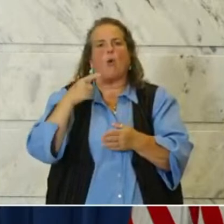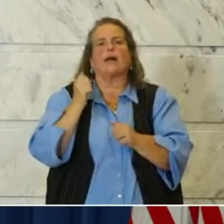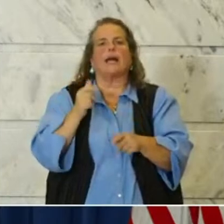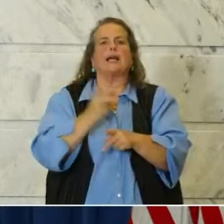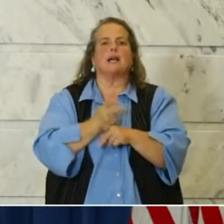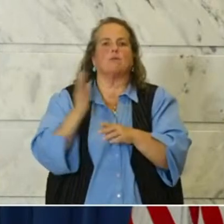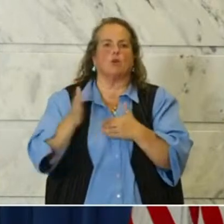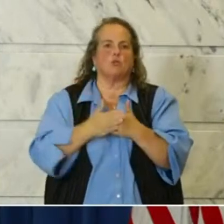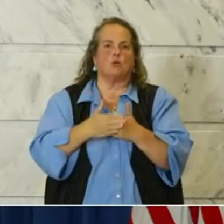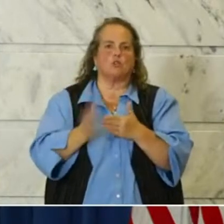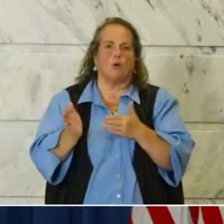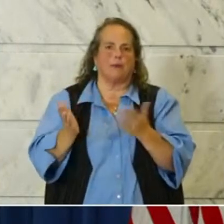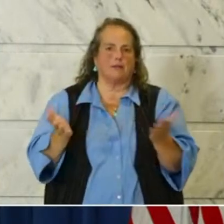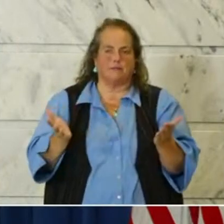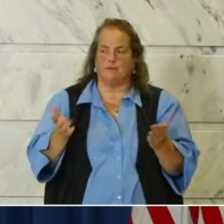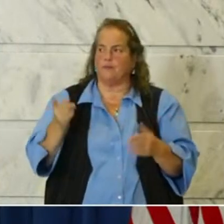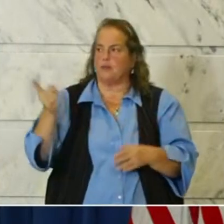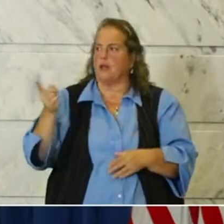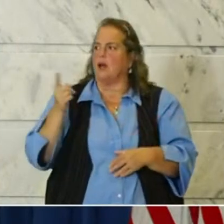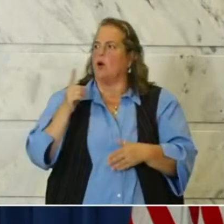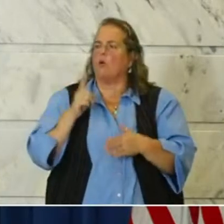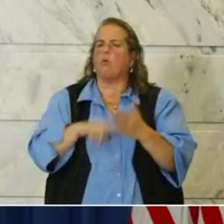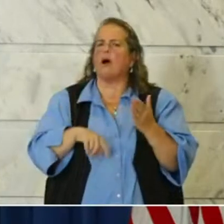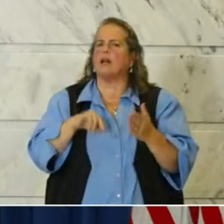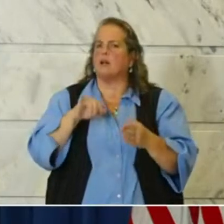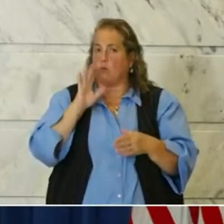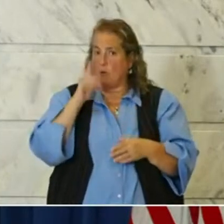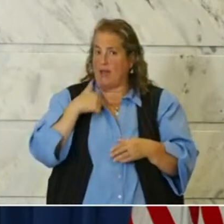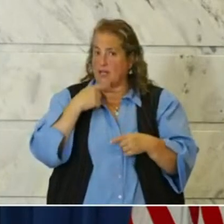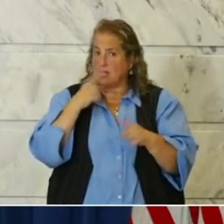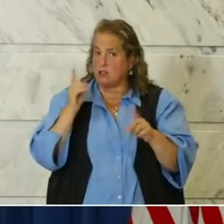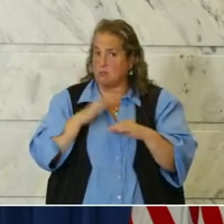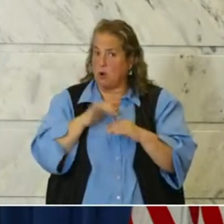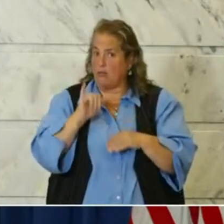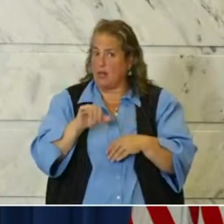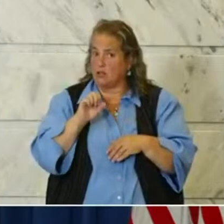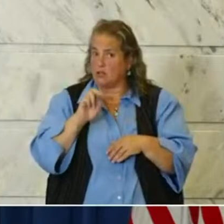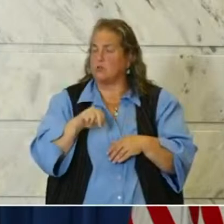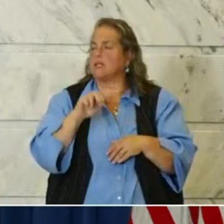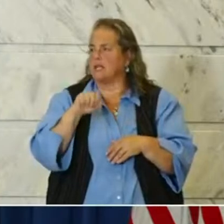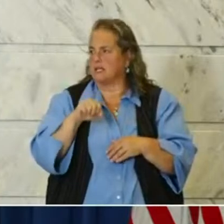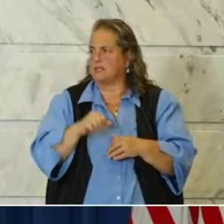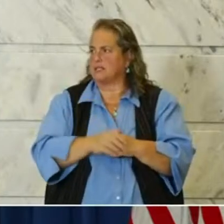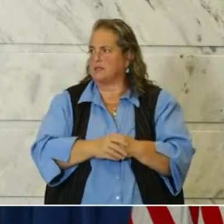I think we'll have an announcement on that here soon. Lawrence? Back to Derby,